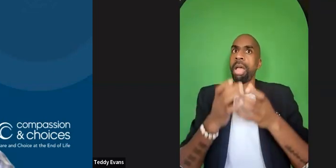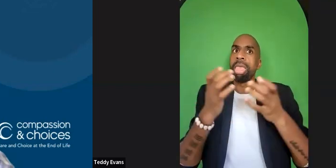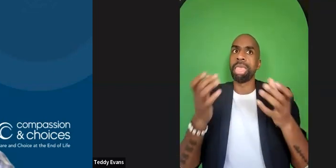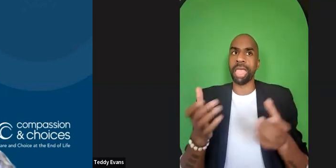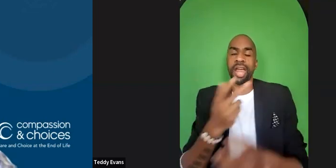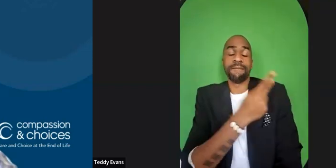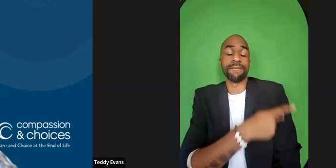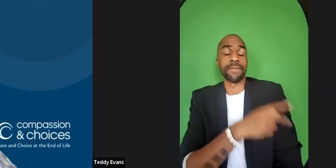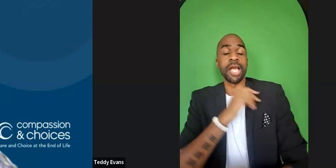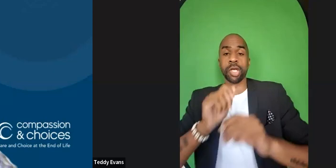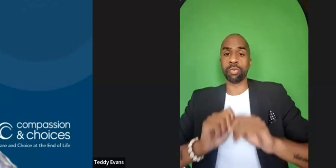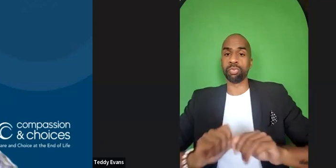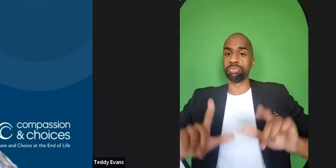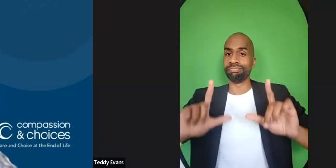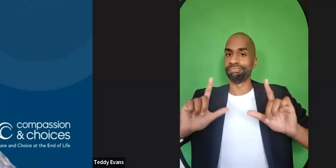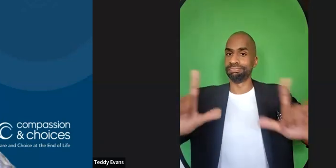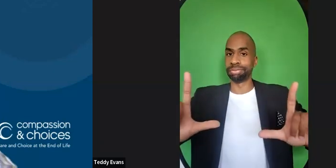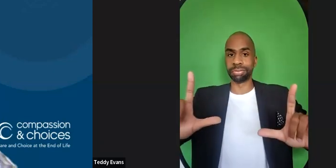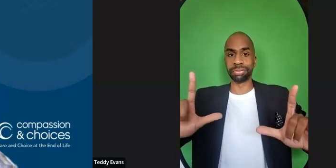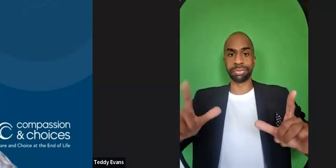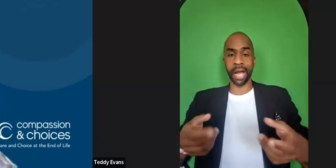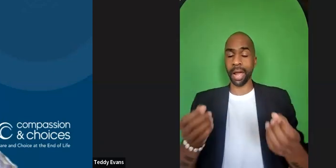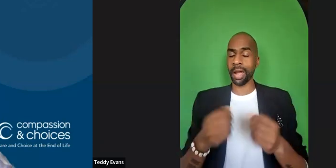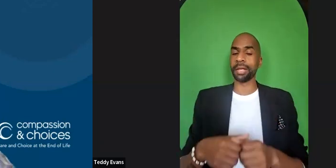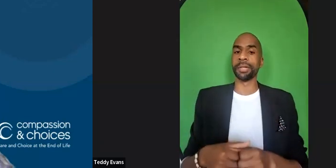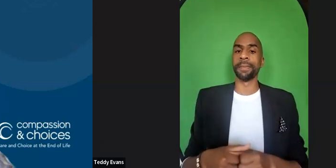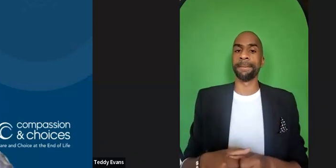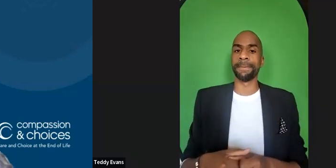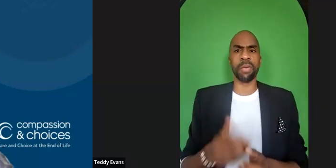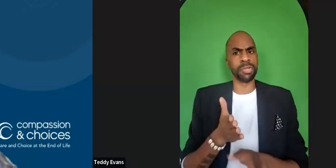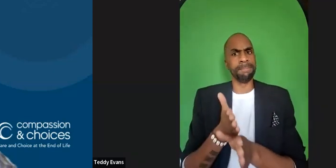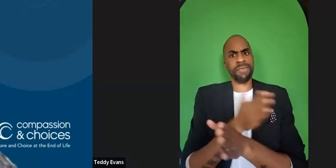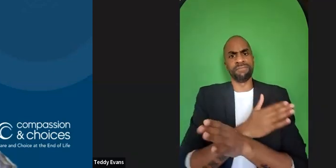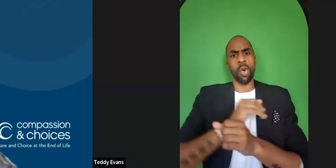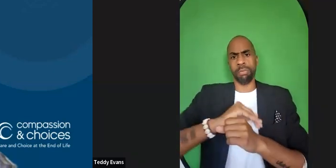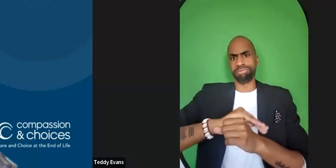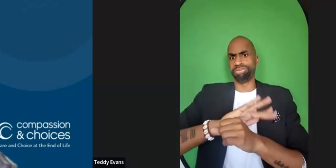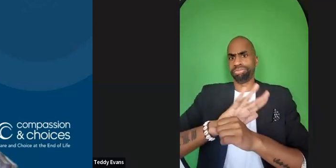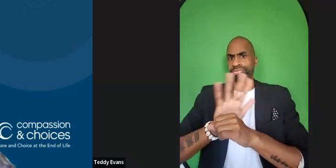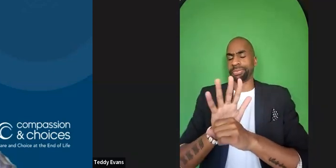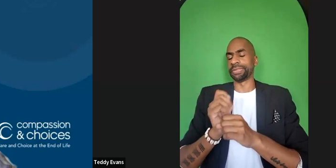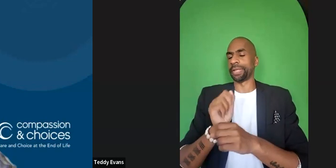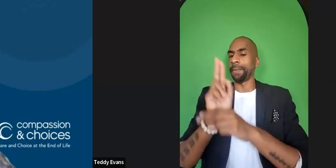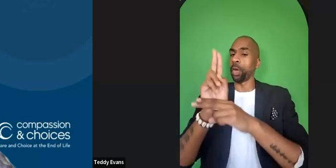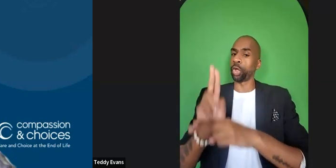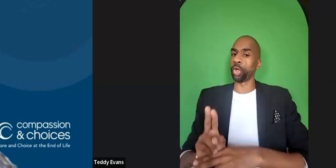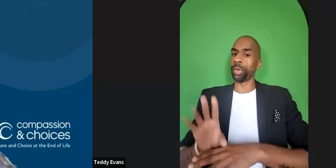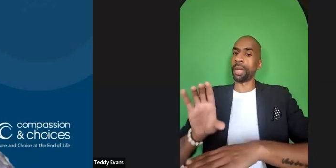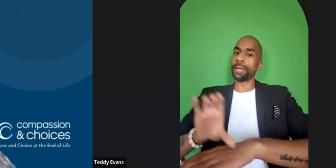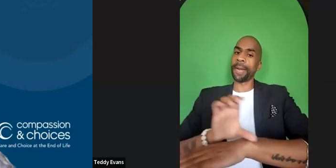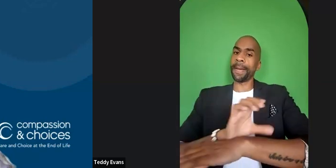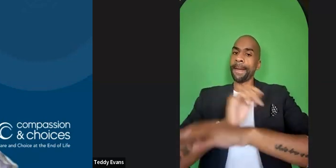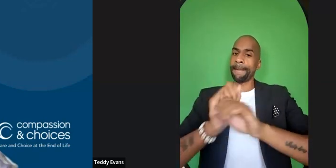video. And that's been the case since even before the pandemic. And yeah, one reason for that is that ALS is a